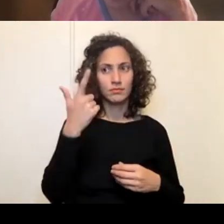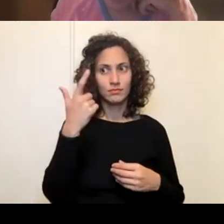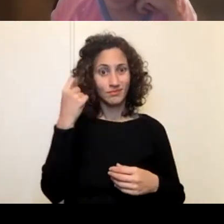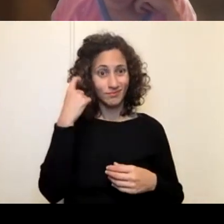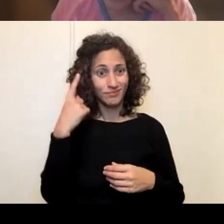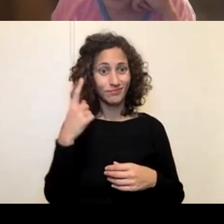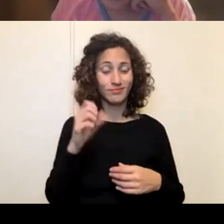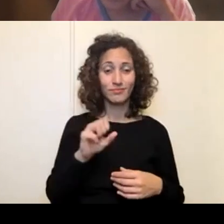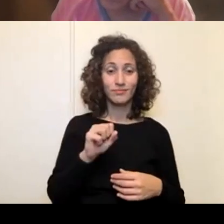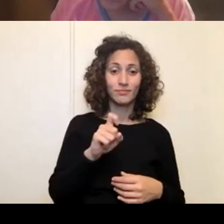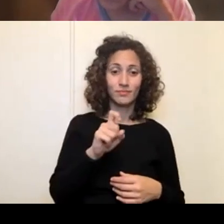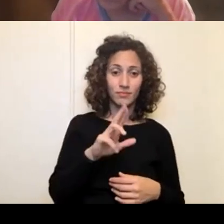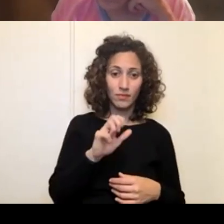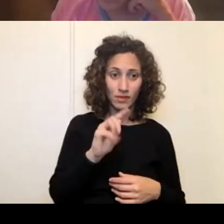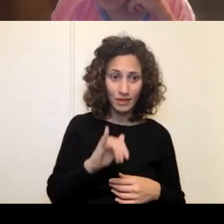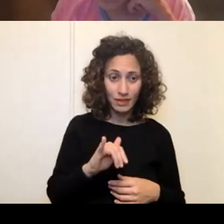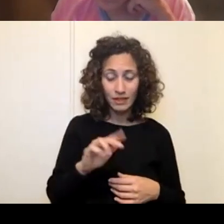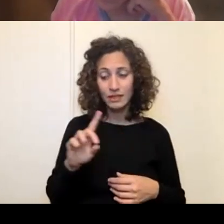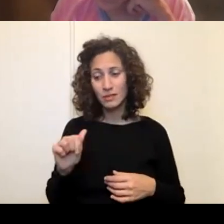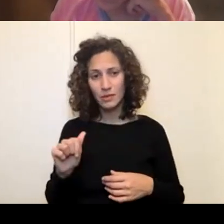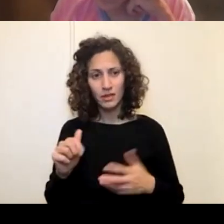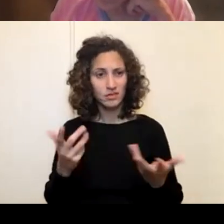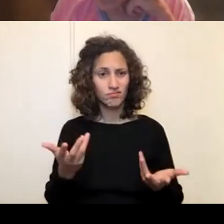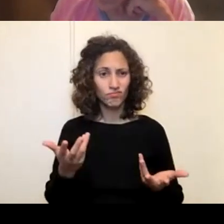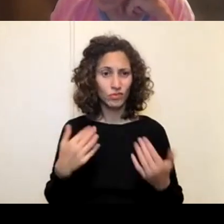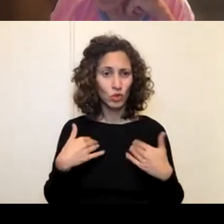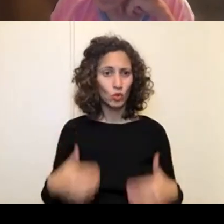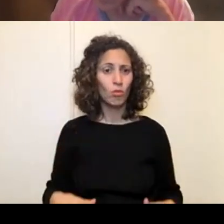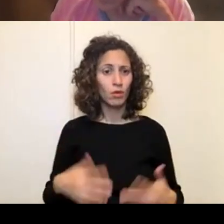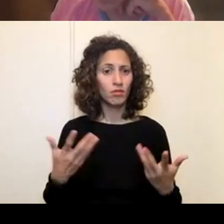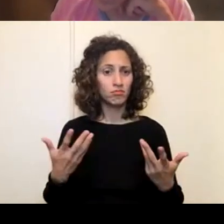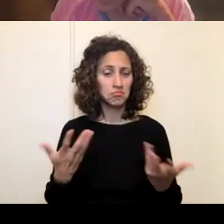sexuality, disability, these are human conditions. And so